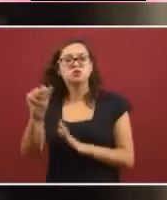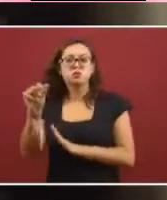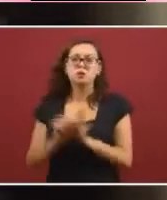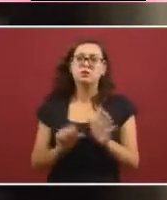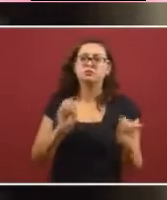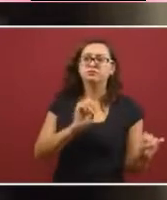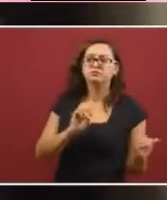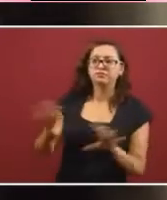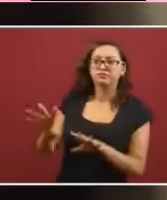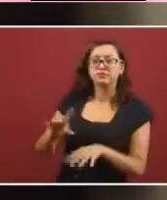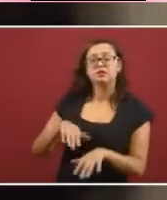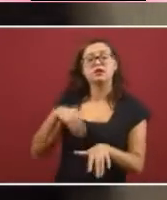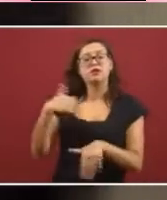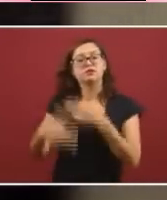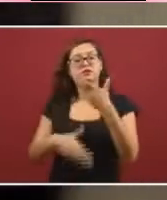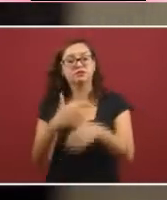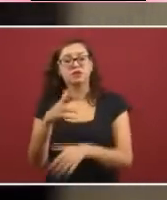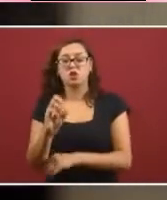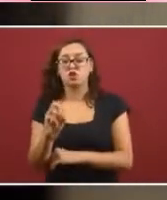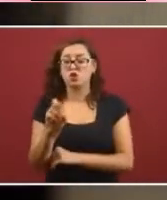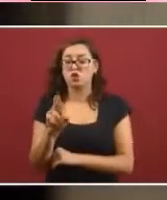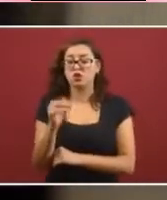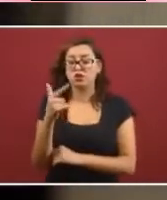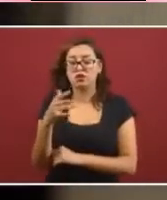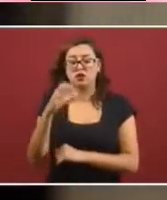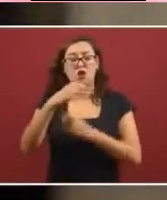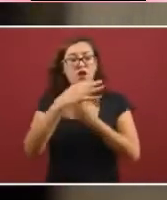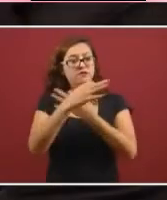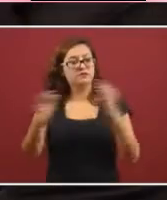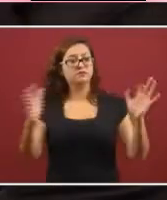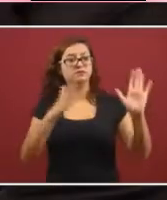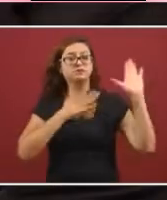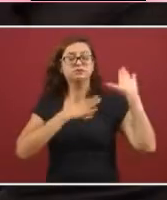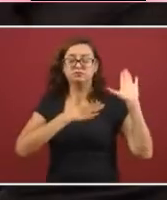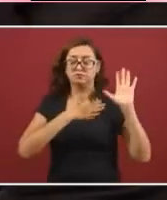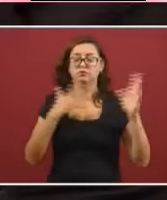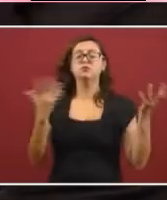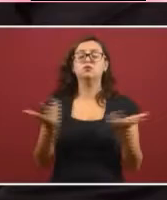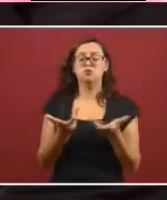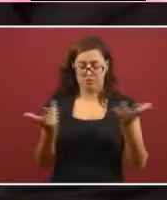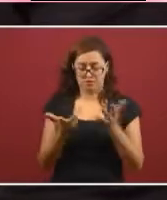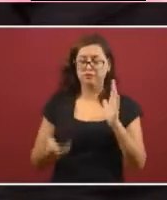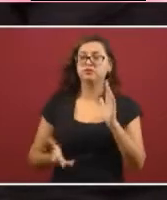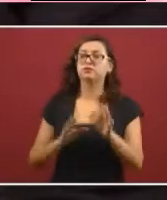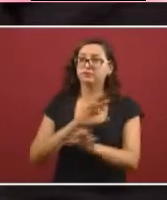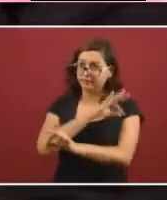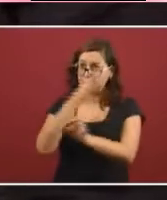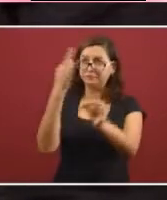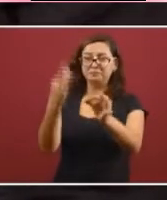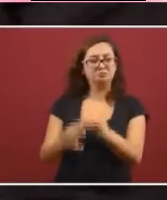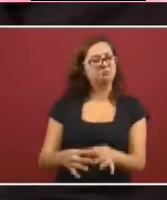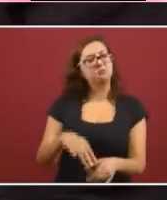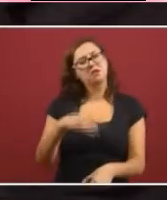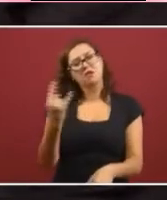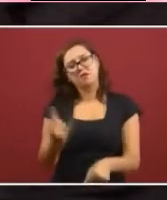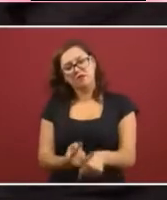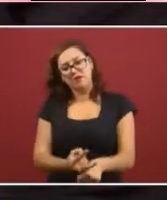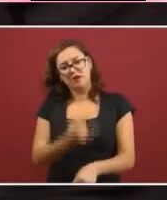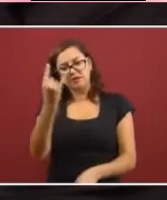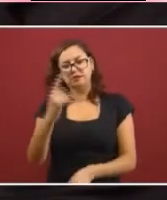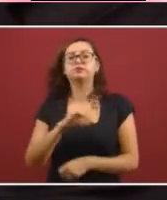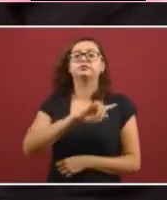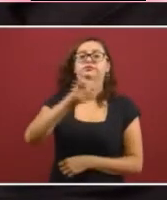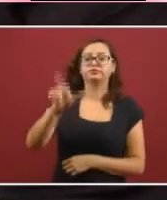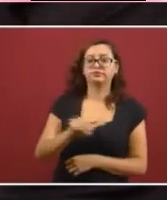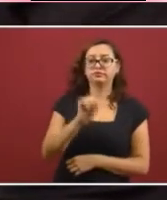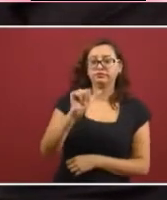and he said he would finish it, and he never did. And then Jaime Rodriguez came,